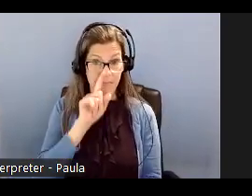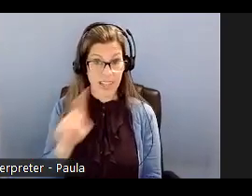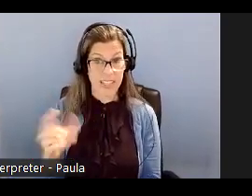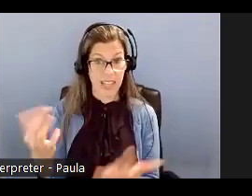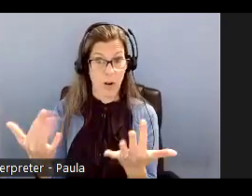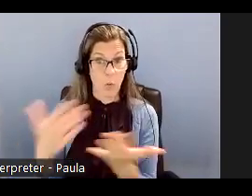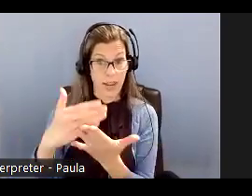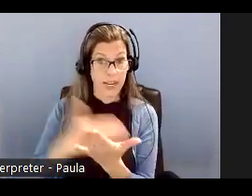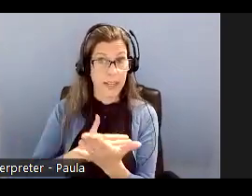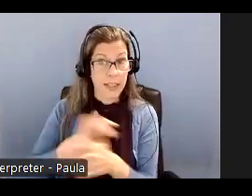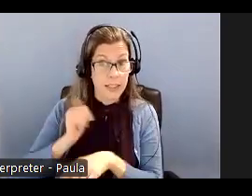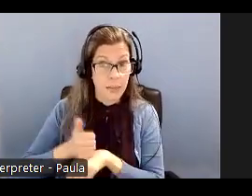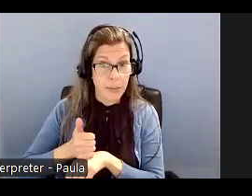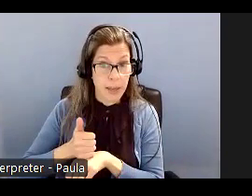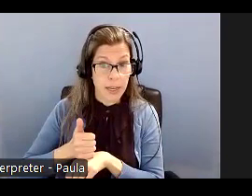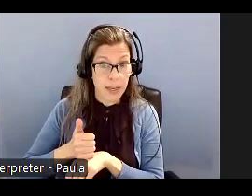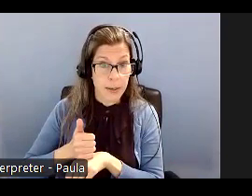implemented?